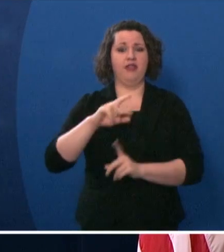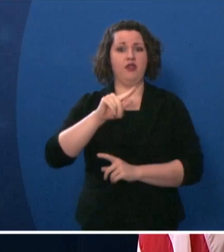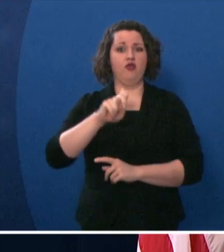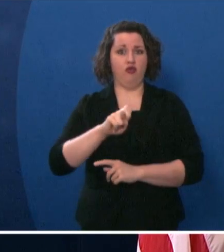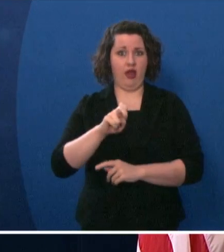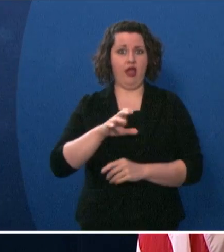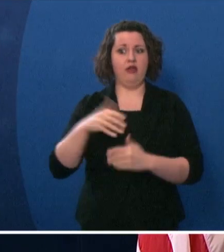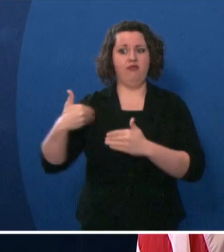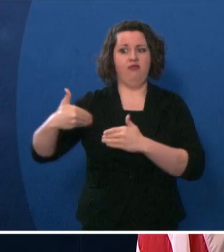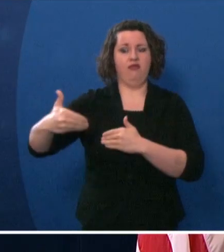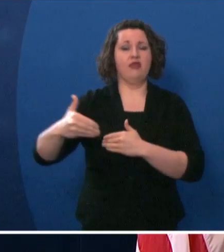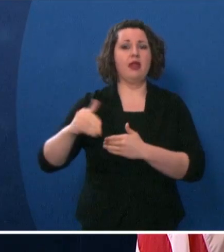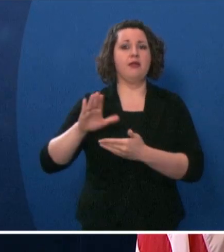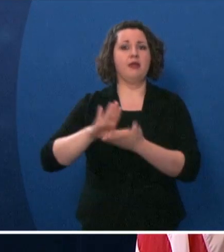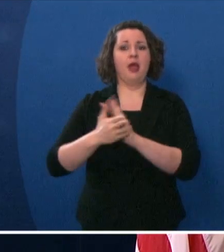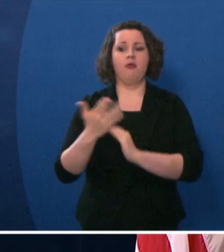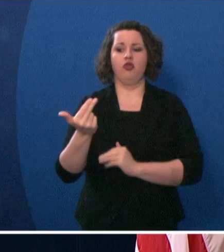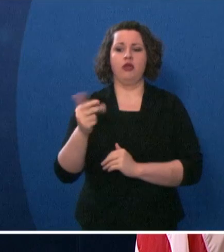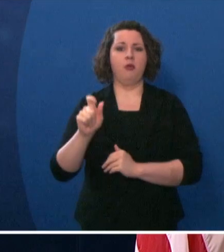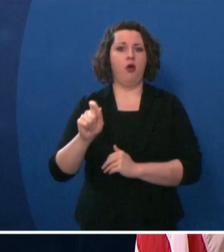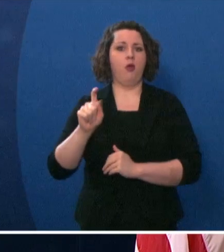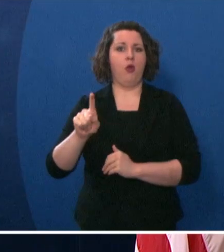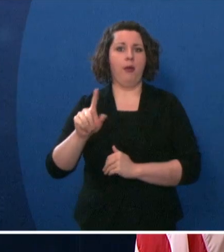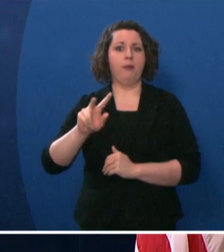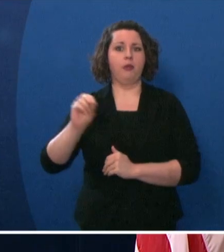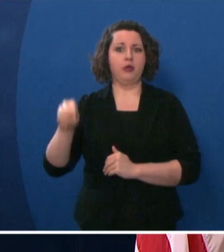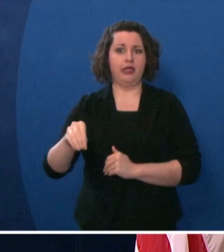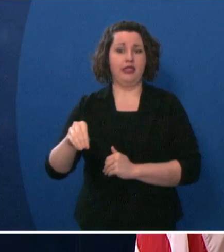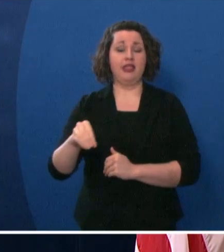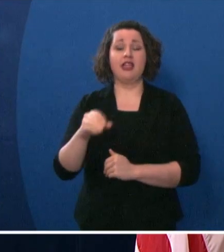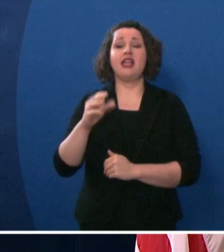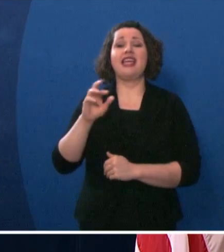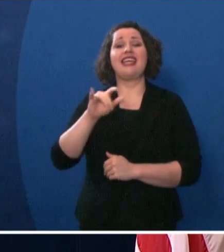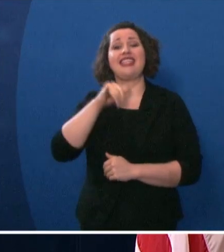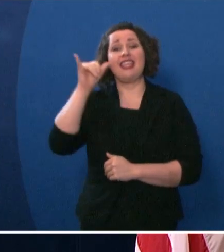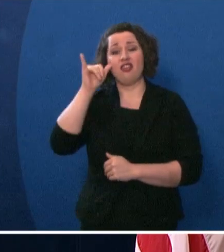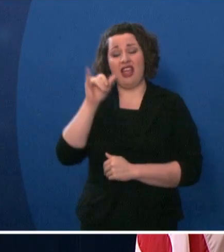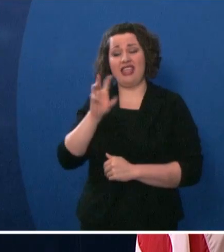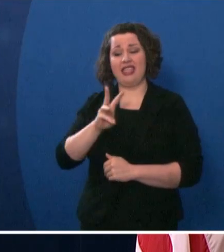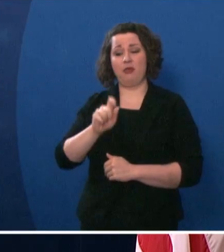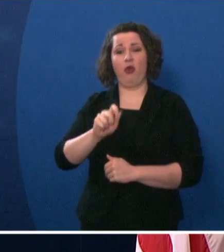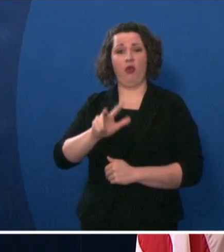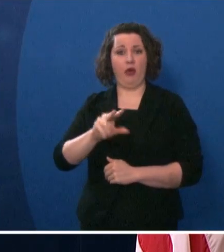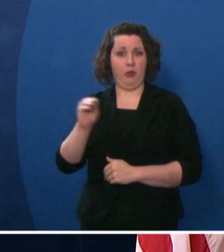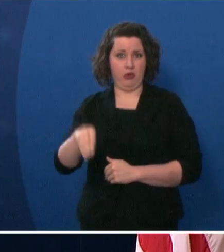dropped to 13.1%, and our rate yesterday was 6.3%.